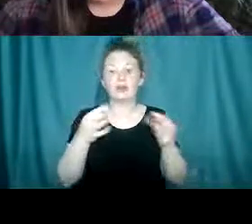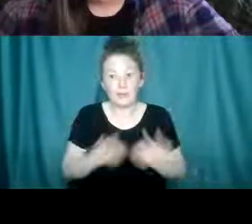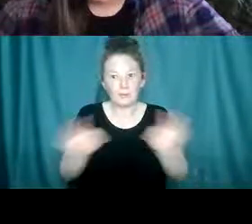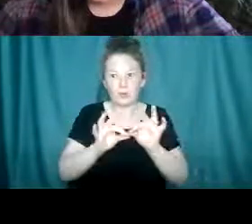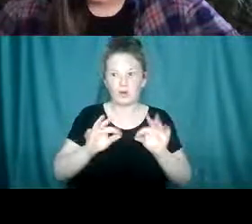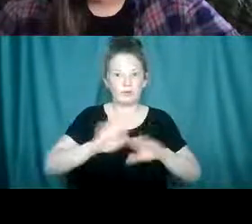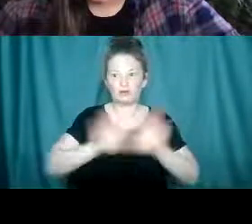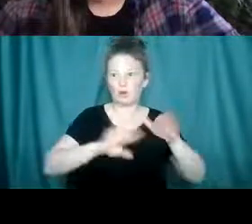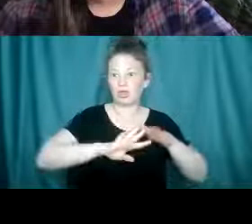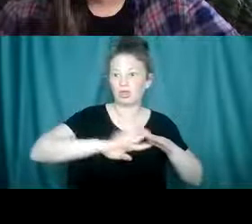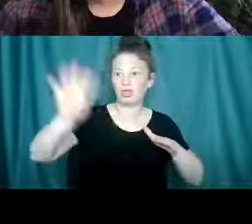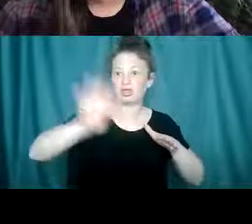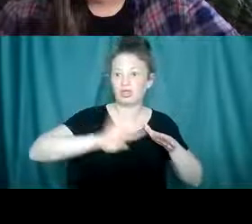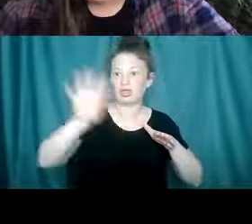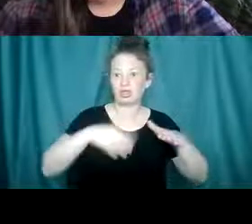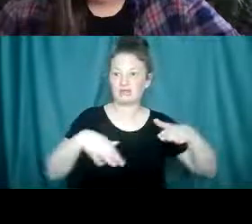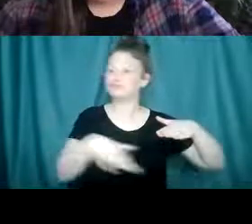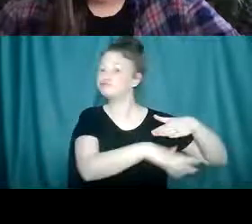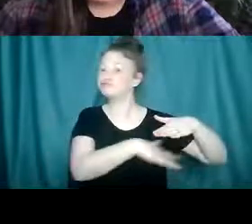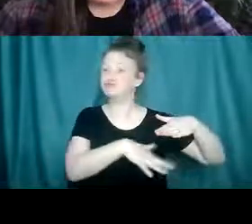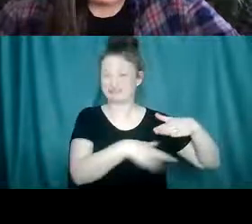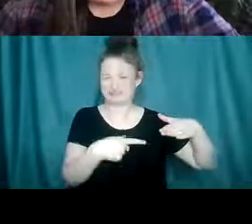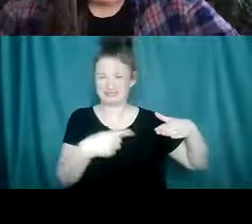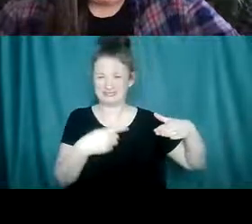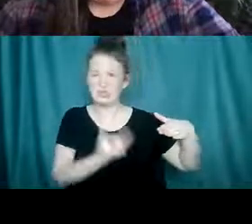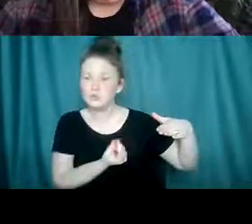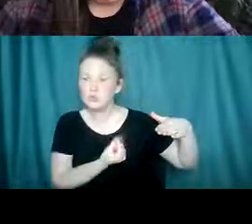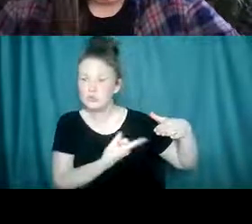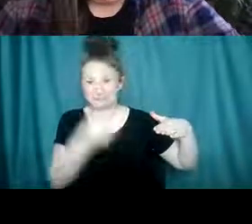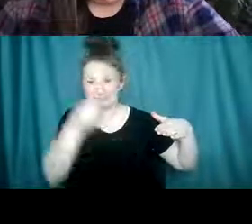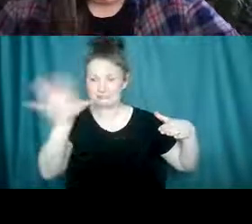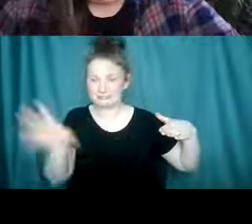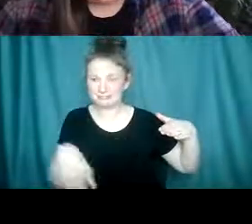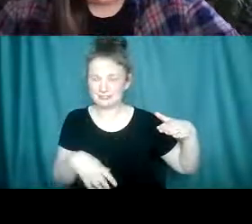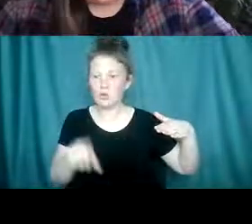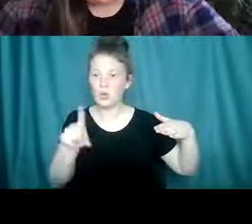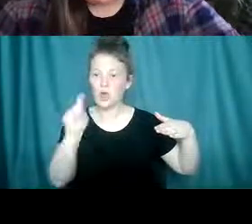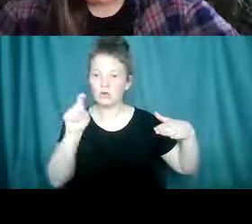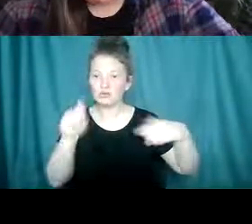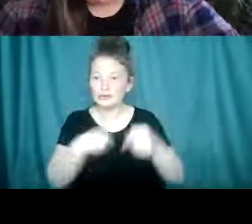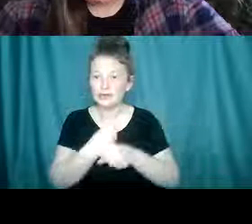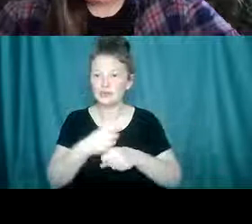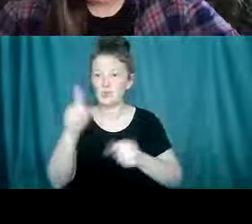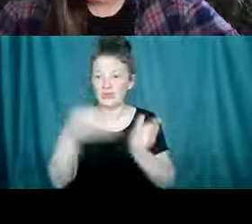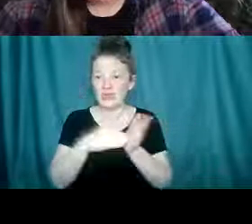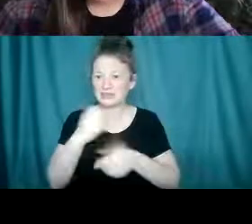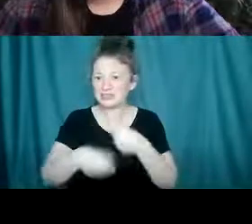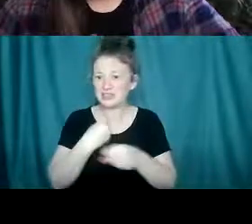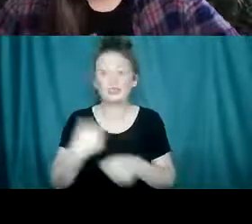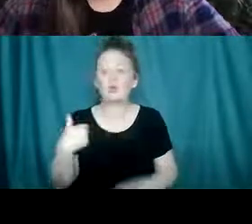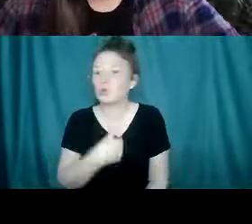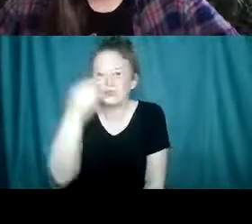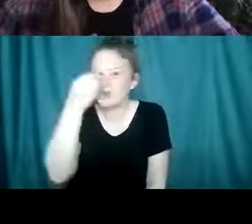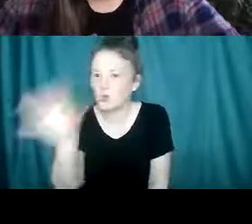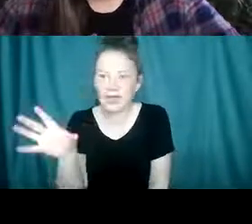atmosphere, we don't really care what it's doing. So maybe it will react in 100 years, maybe it will react in 1,000 years. We don't really care, it will